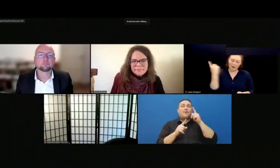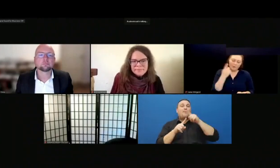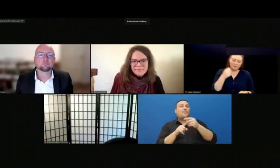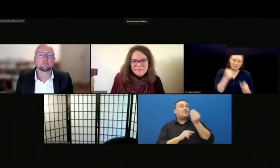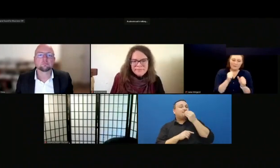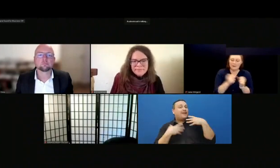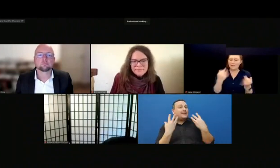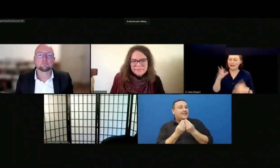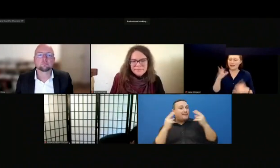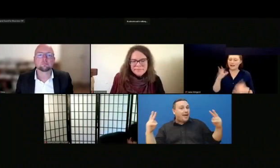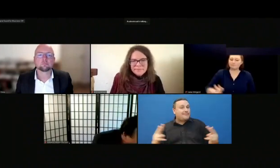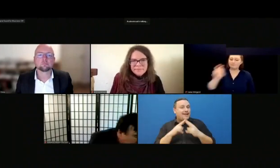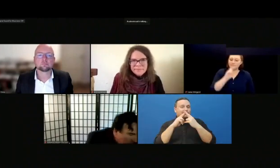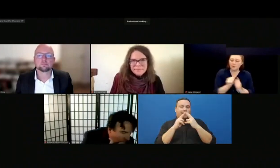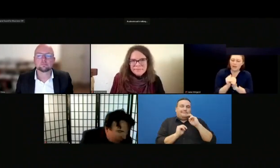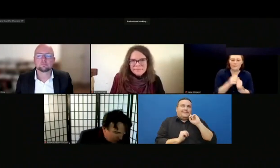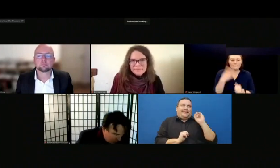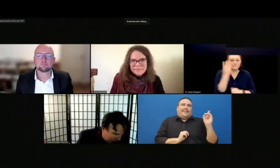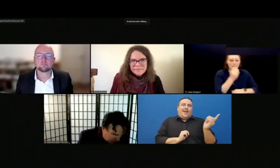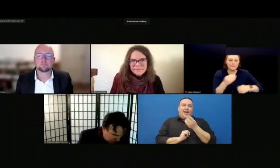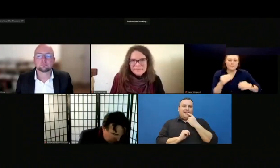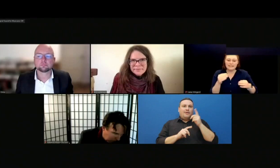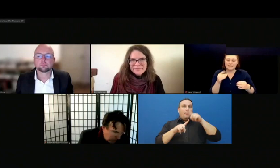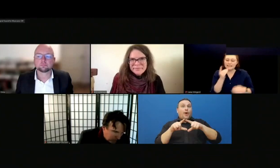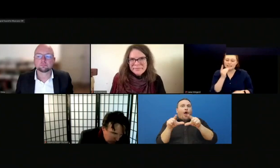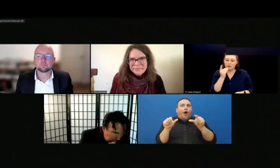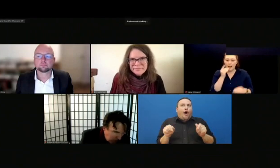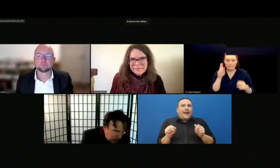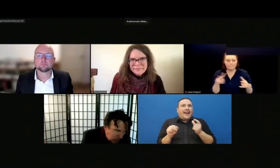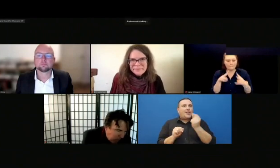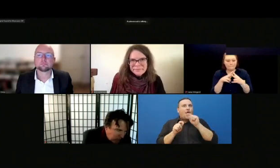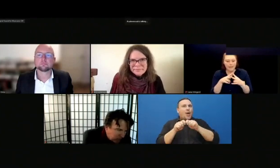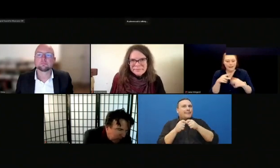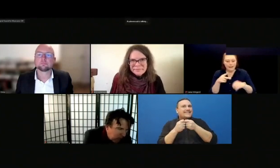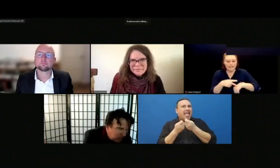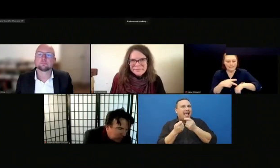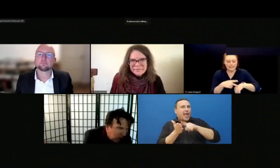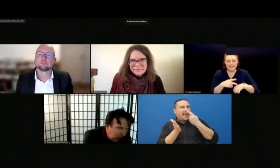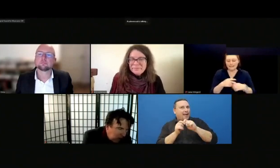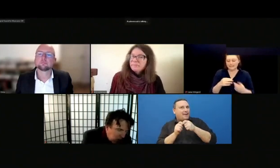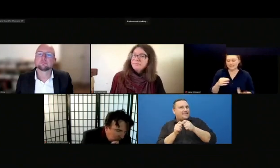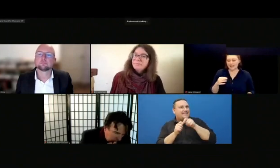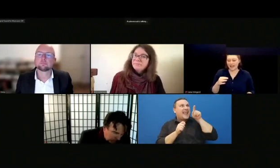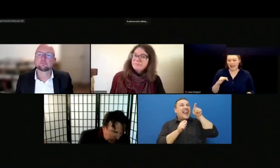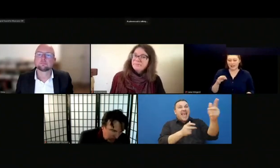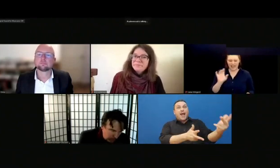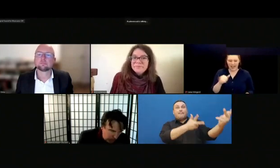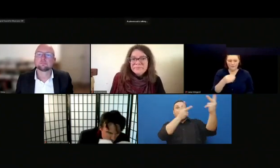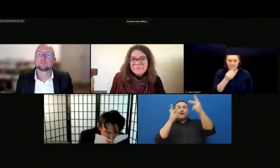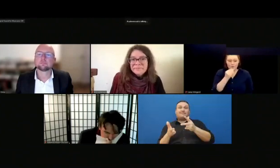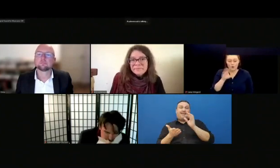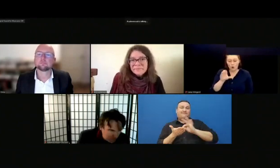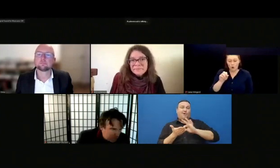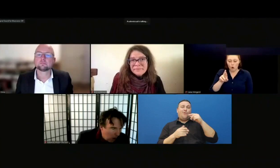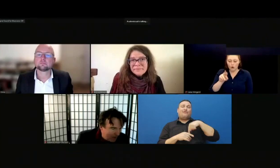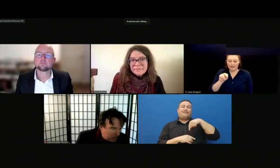our beautiful dinner in Paris, the best one, the cornetti with pistachio cream that she brought